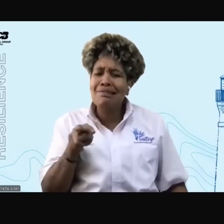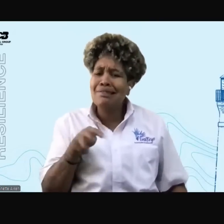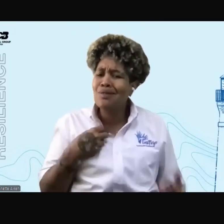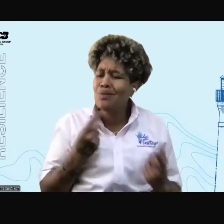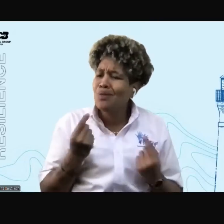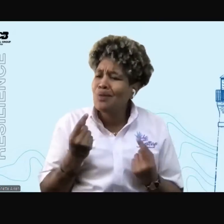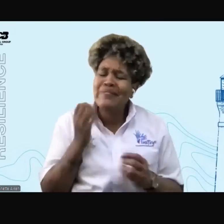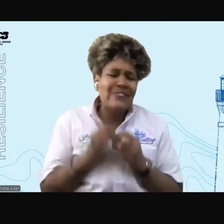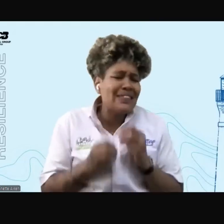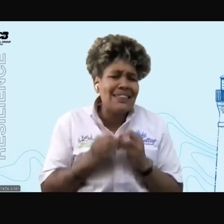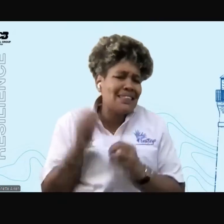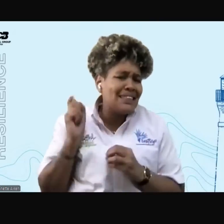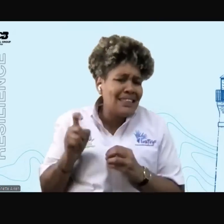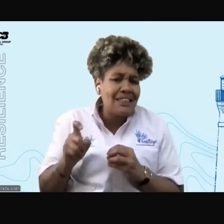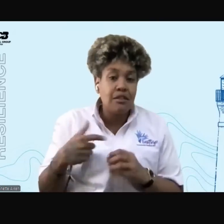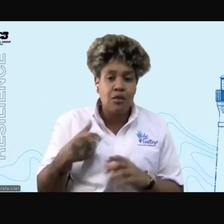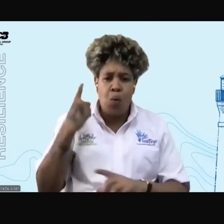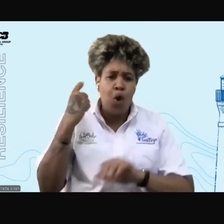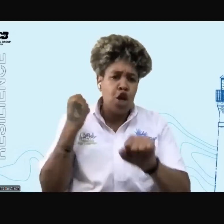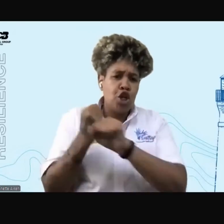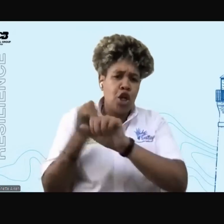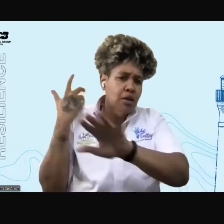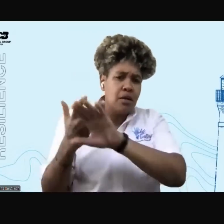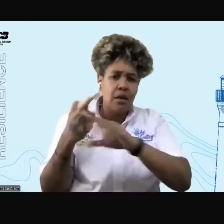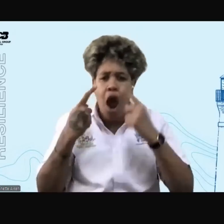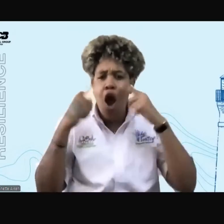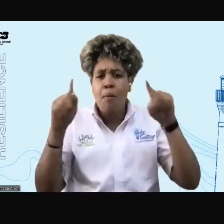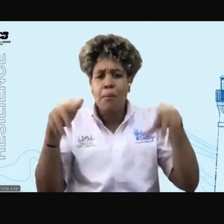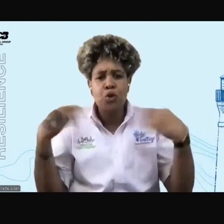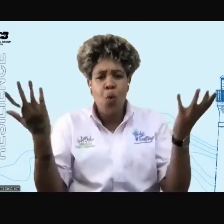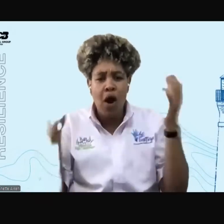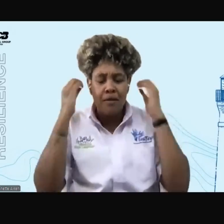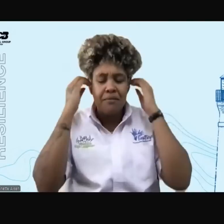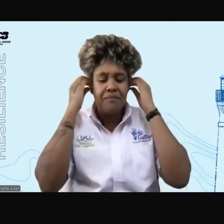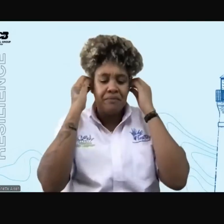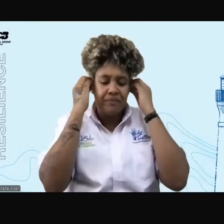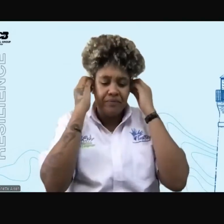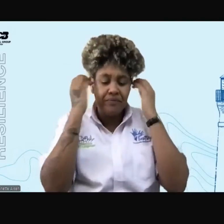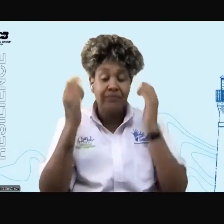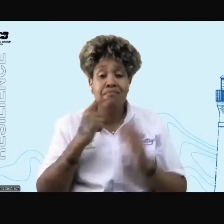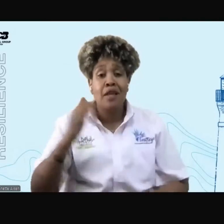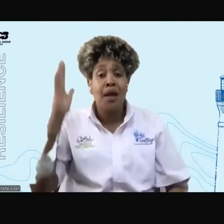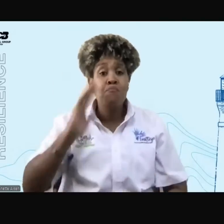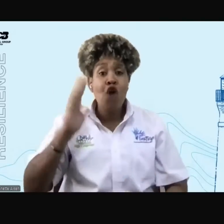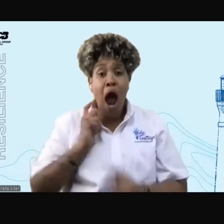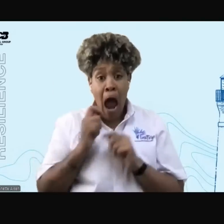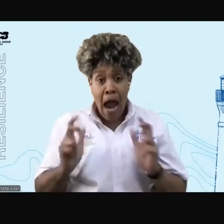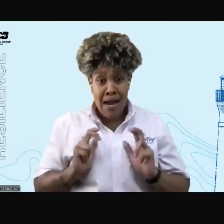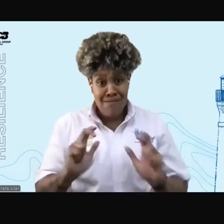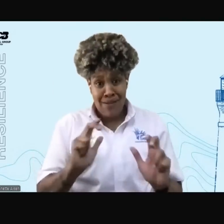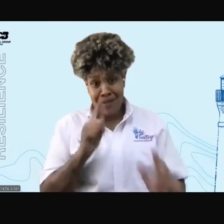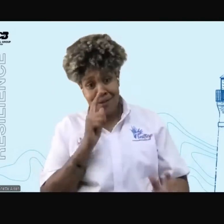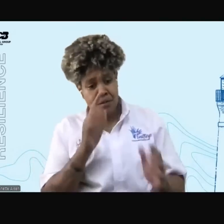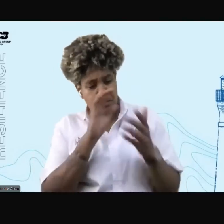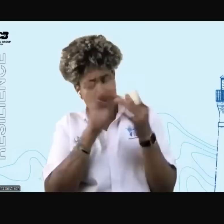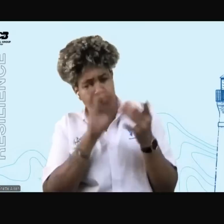accomplished over the last year. As I said in prior investor briefing, one of the most